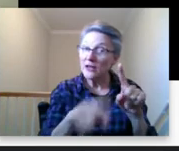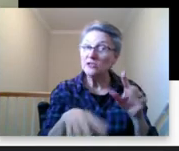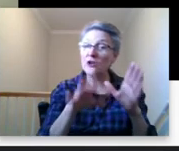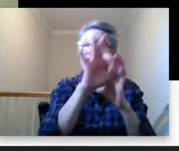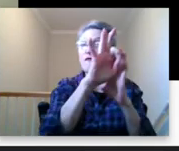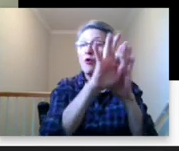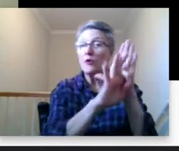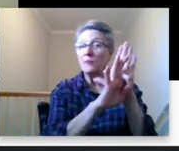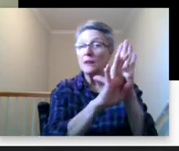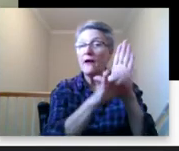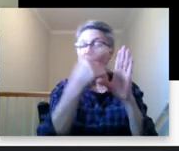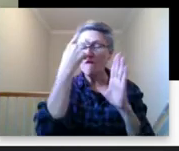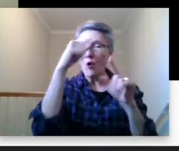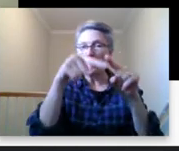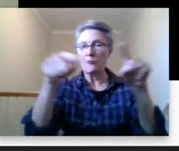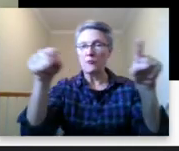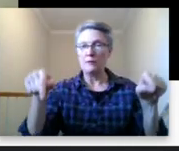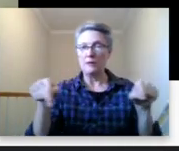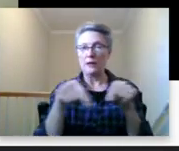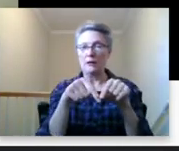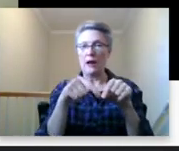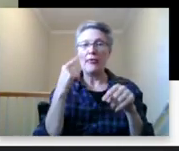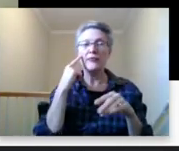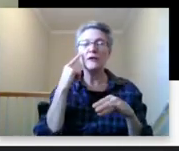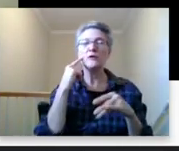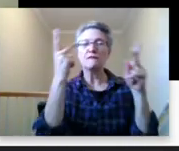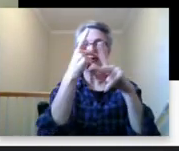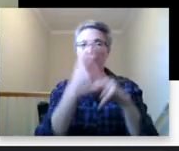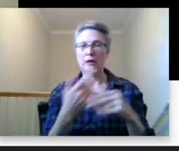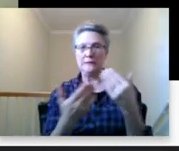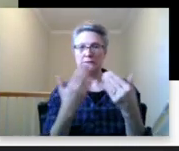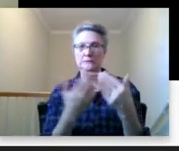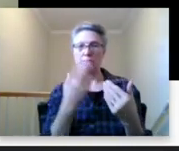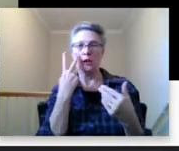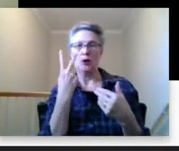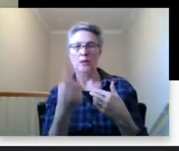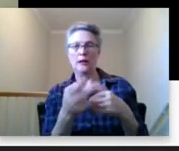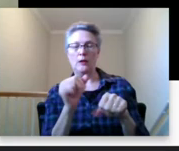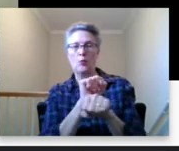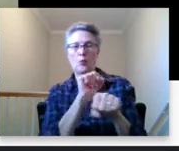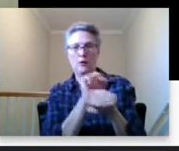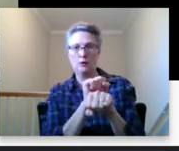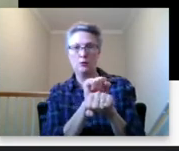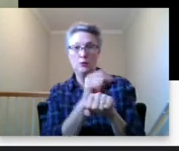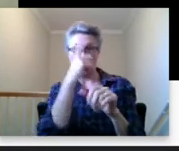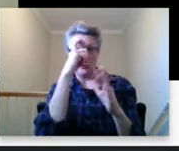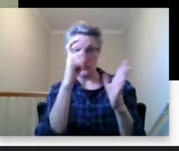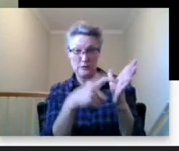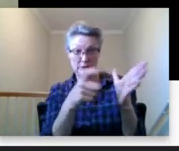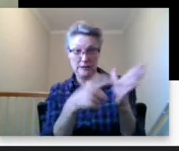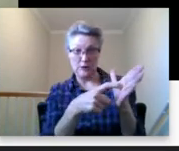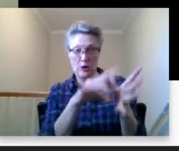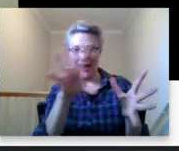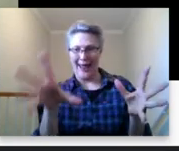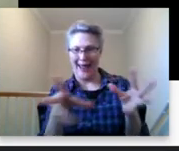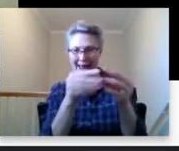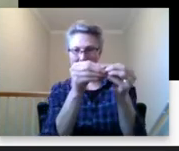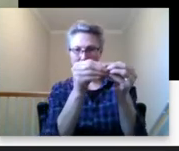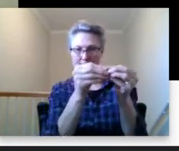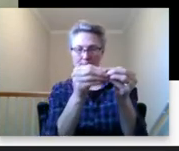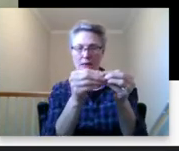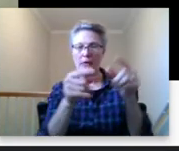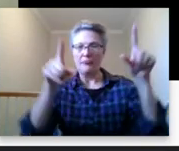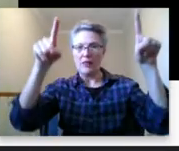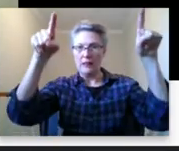and I bet you can figure it out really easily by looking at our work here. So what you're noticing is that you're adding up both of your